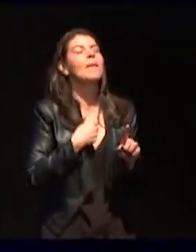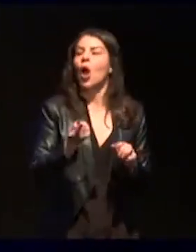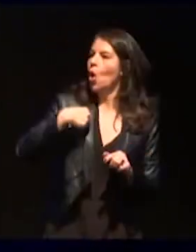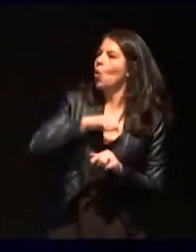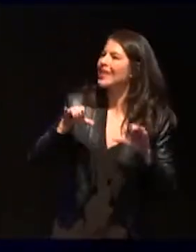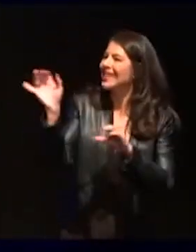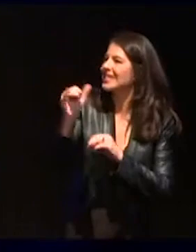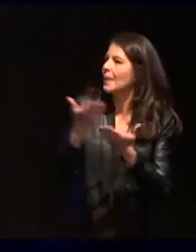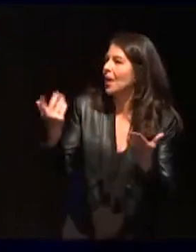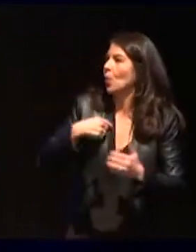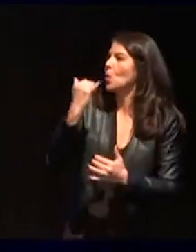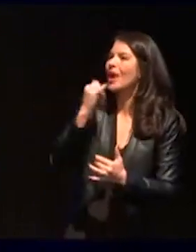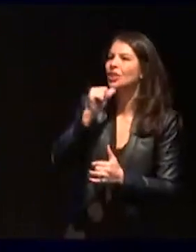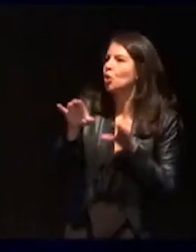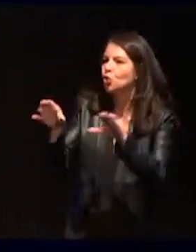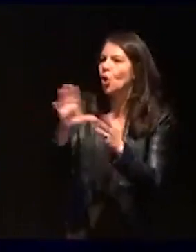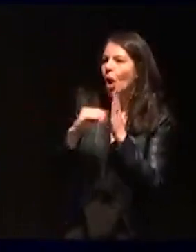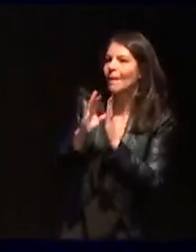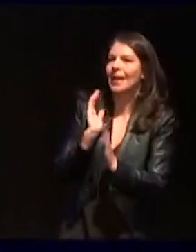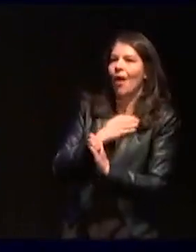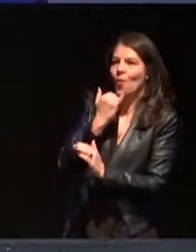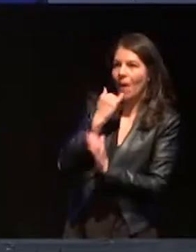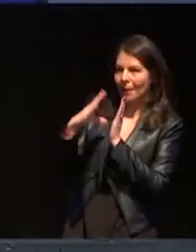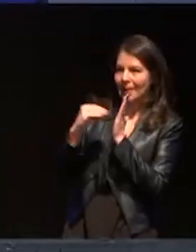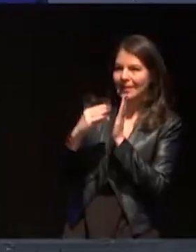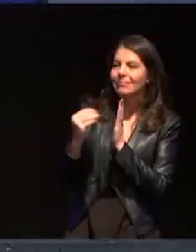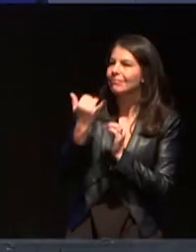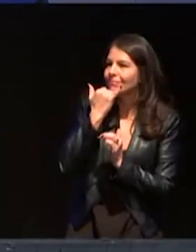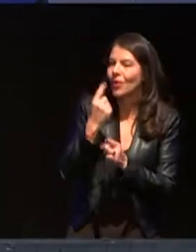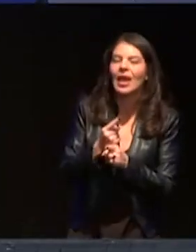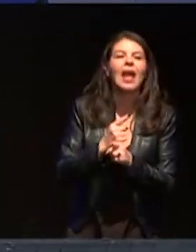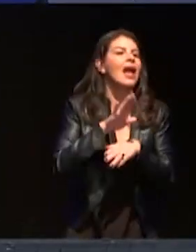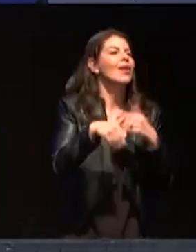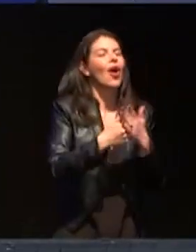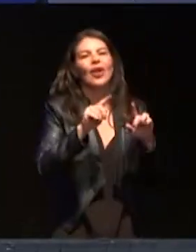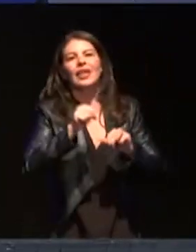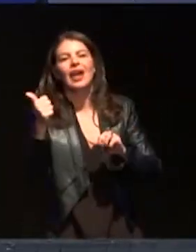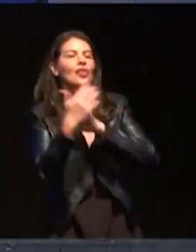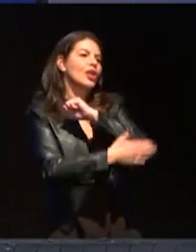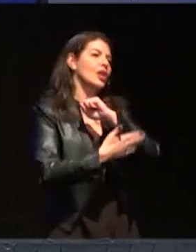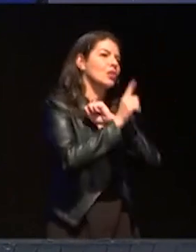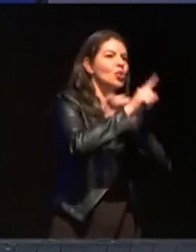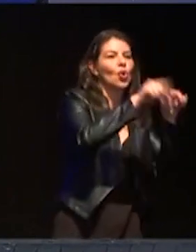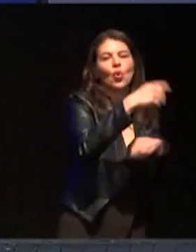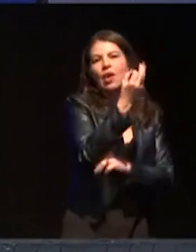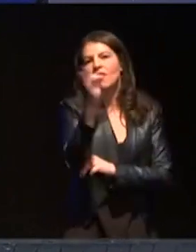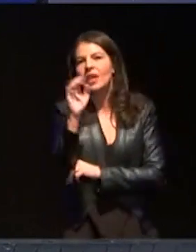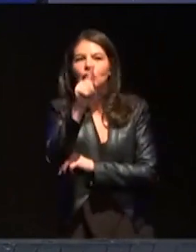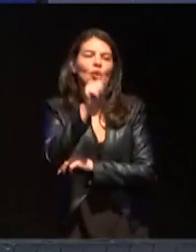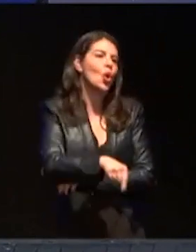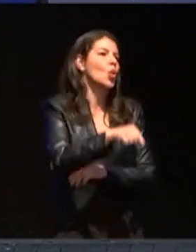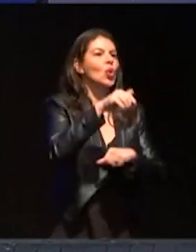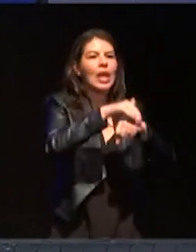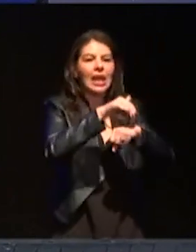did the same thing. We made a mistake. Don't do it. We did. You see? And in all the countries, you know, you can go into France, you can go into Great